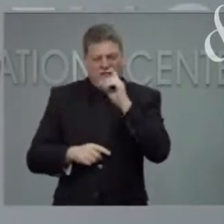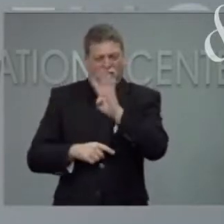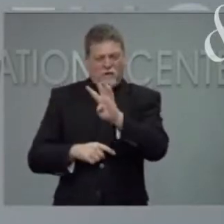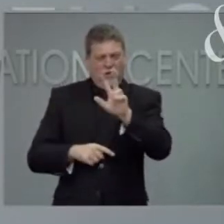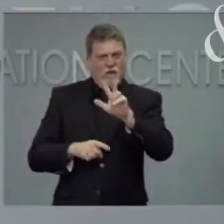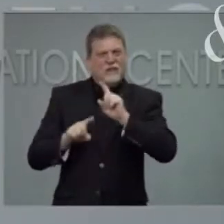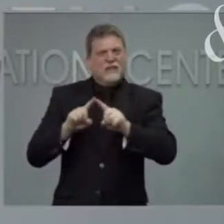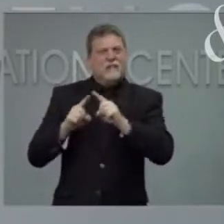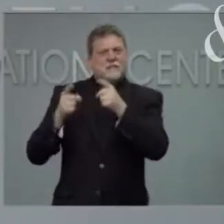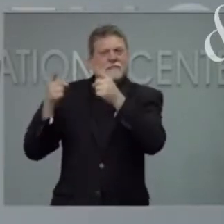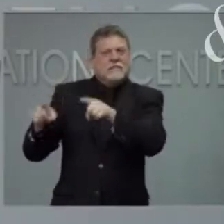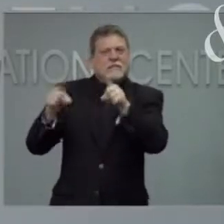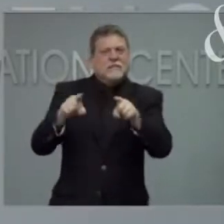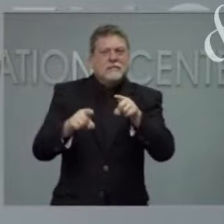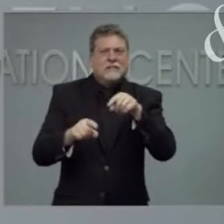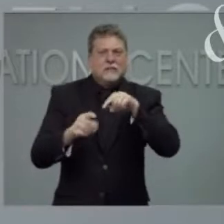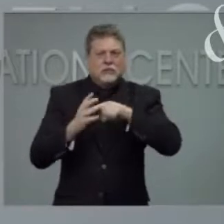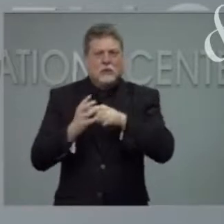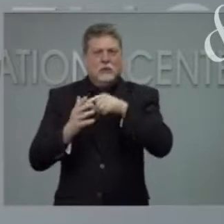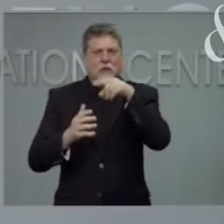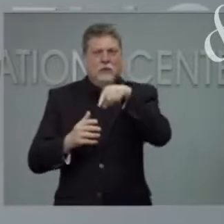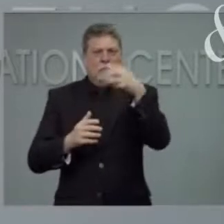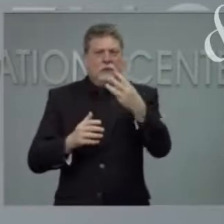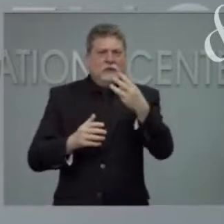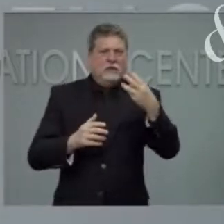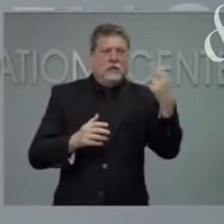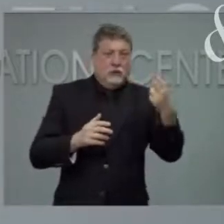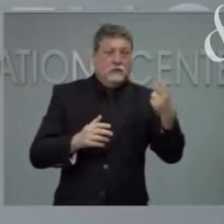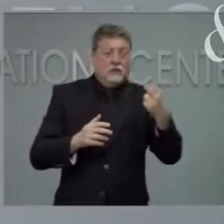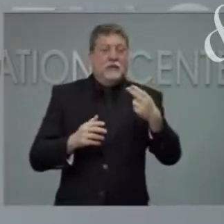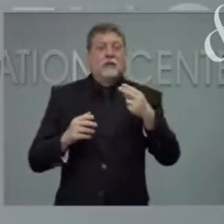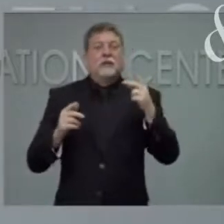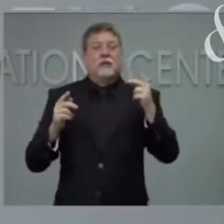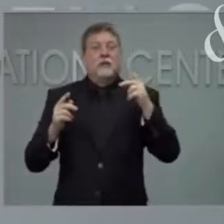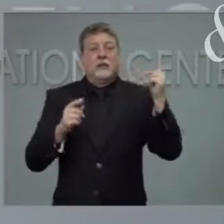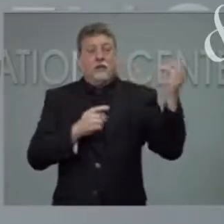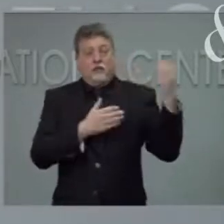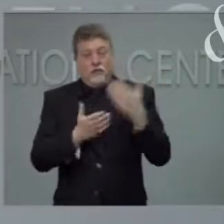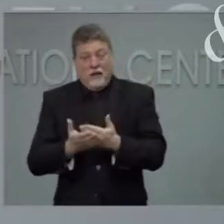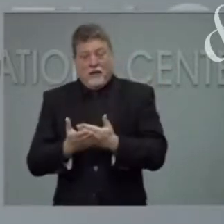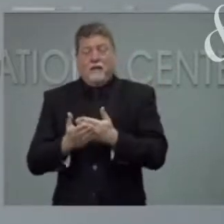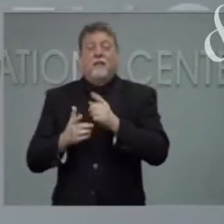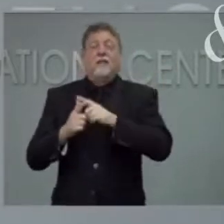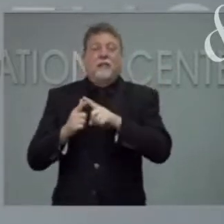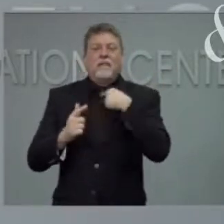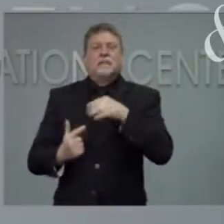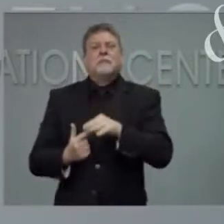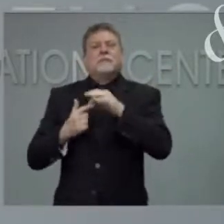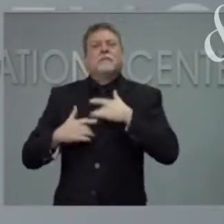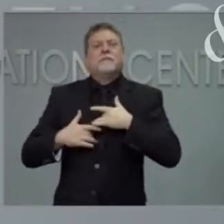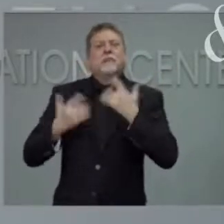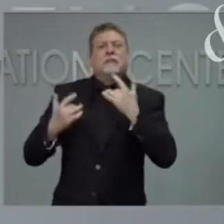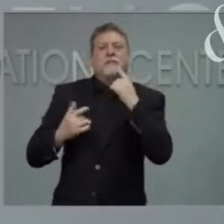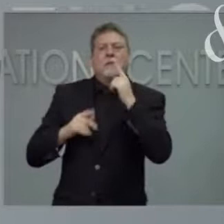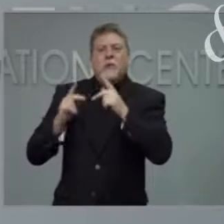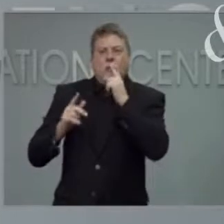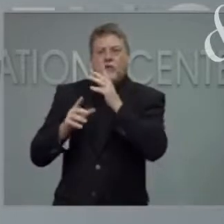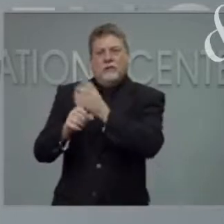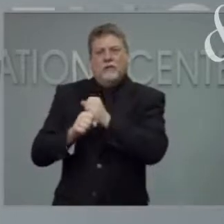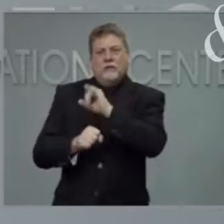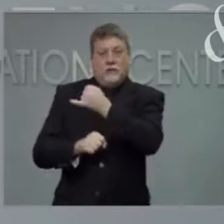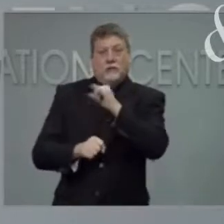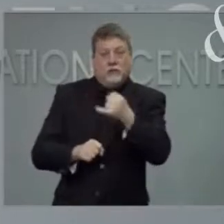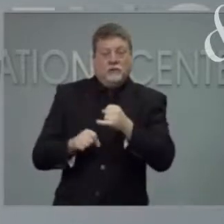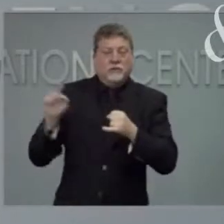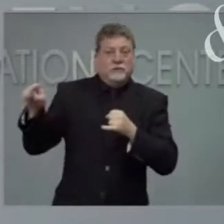state starting this Wednesday and Thursday as they come into our state. And as the governor said, because of that, we can commit to the time